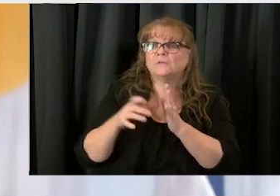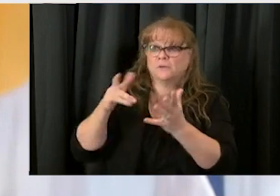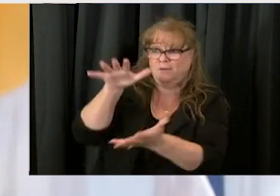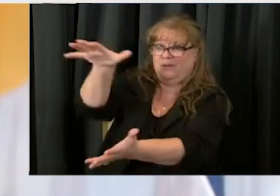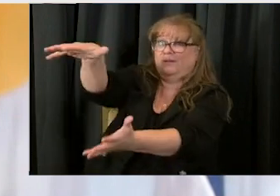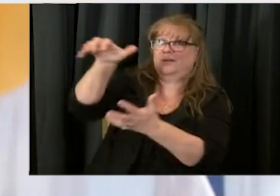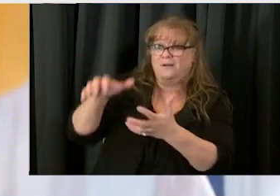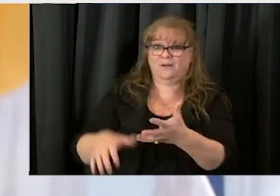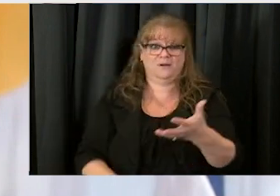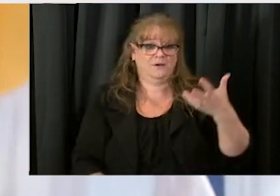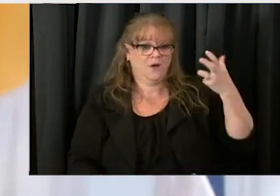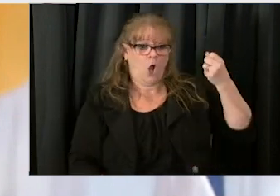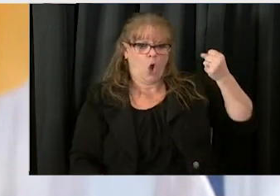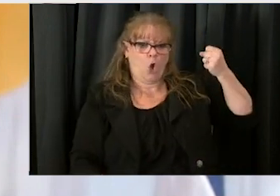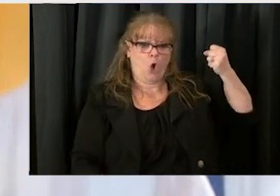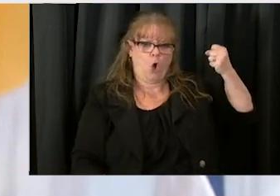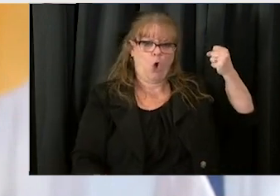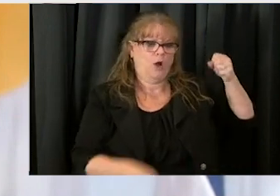Colorado does.